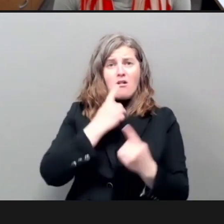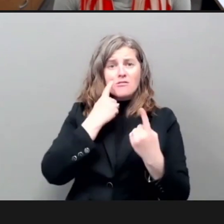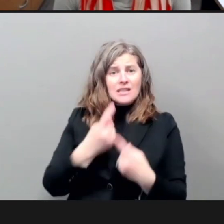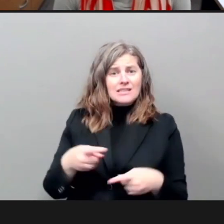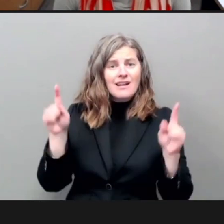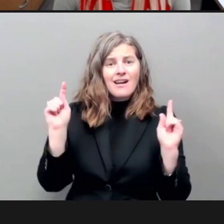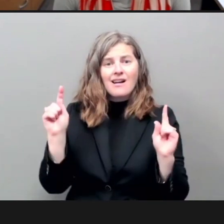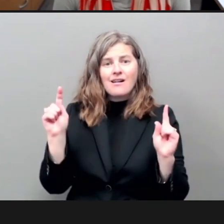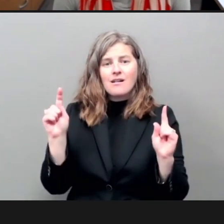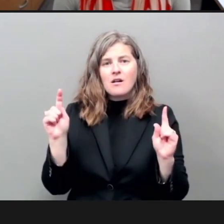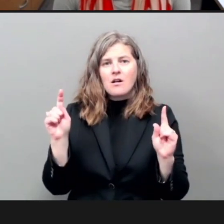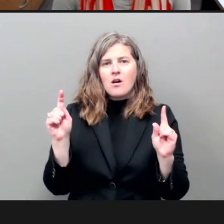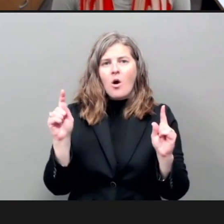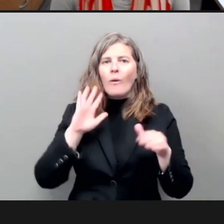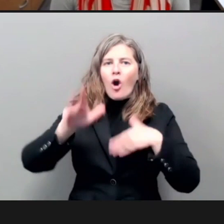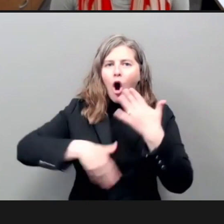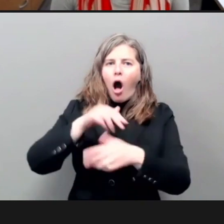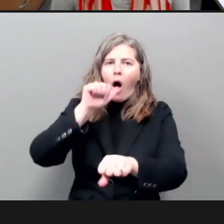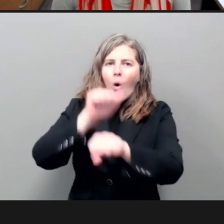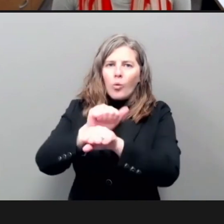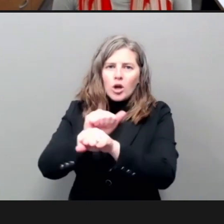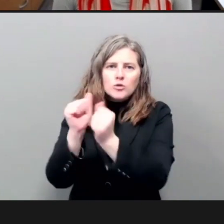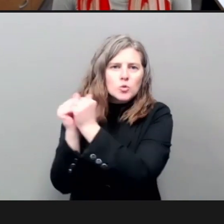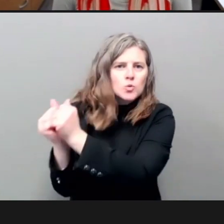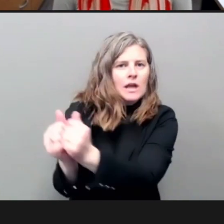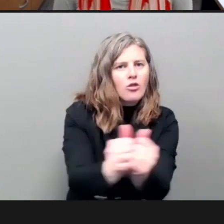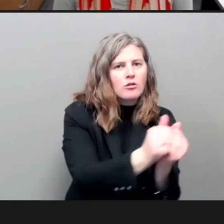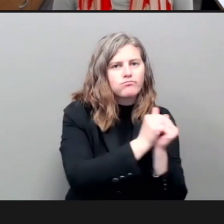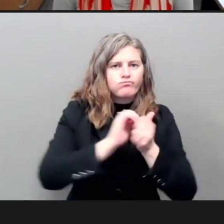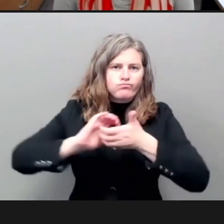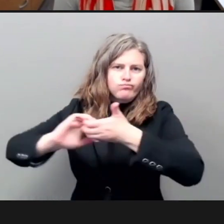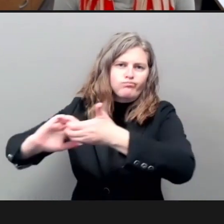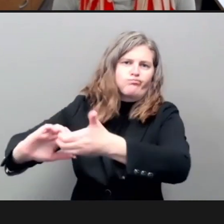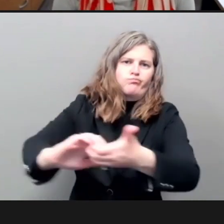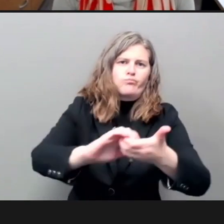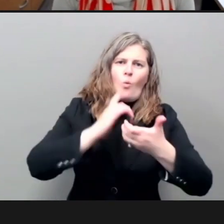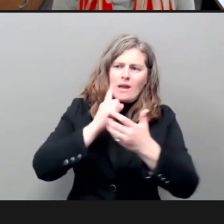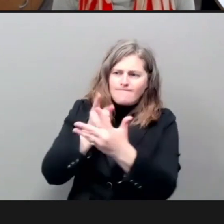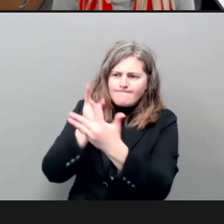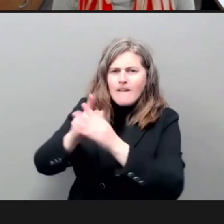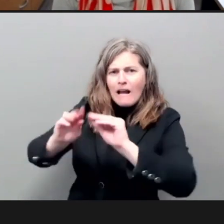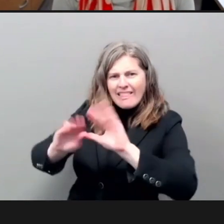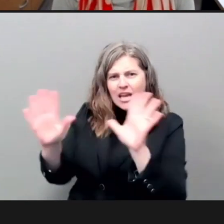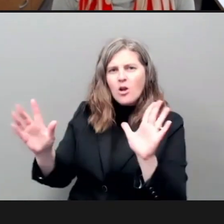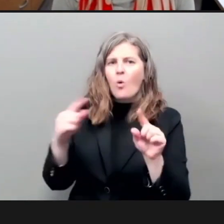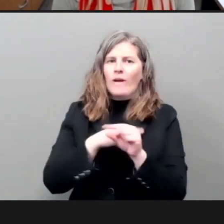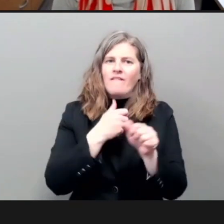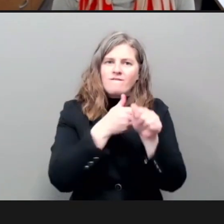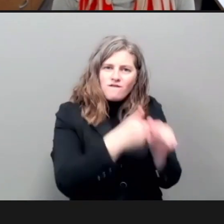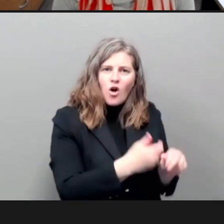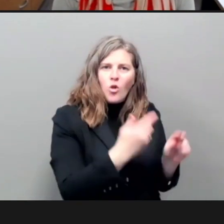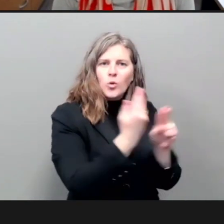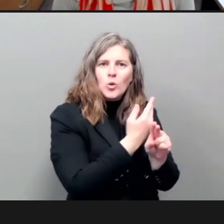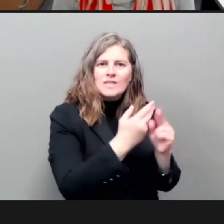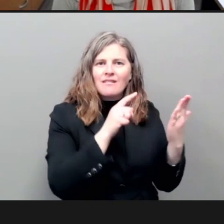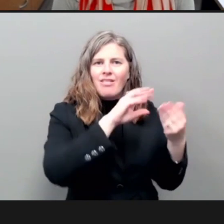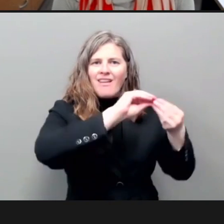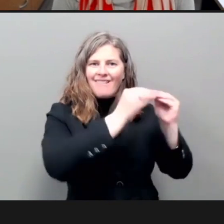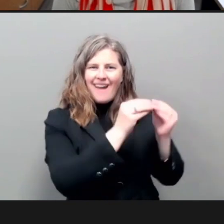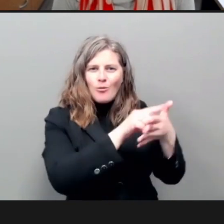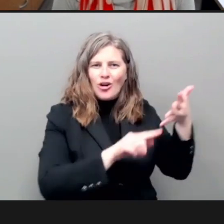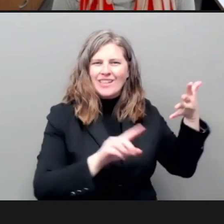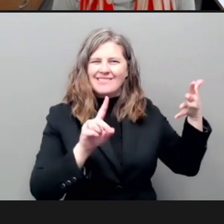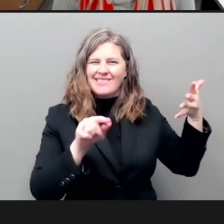door, everyone working together and being very clear about having a data-driven response to